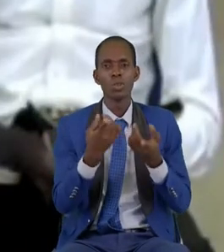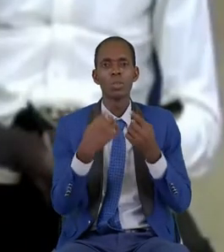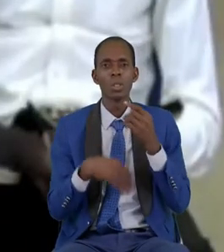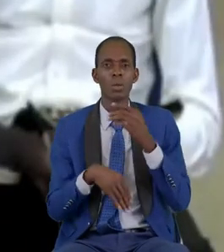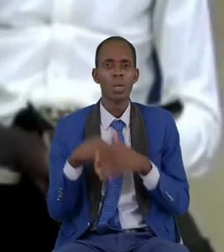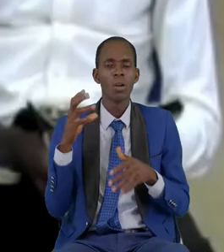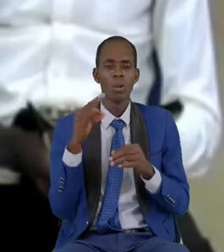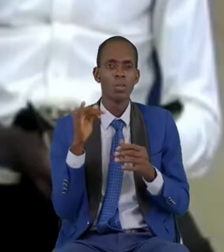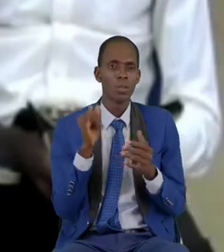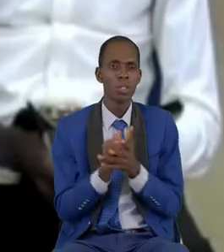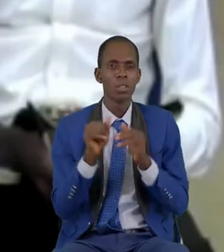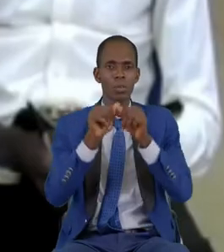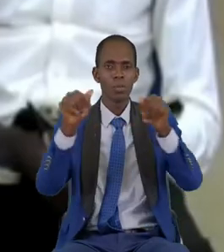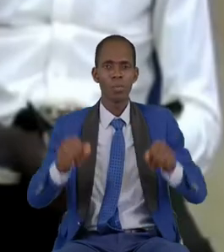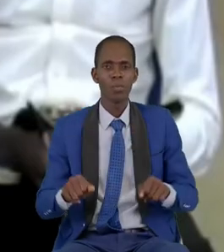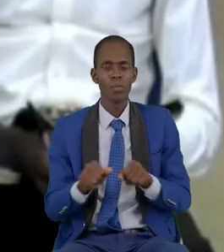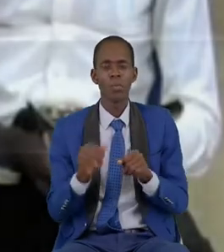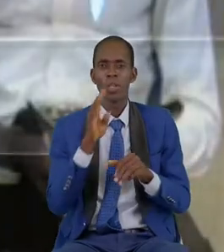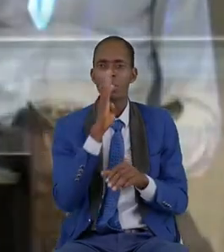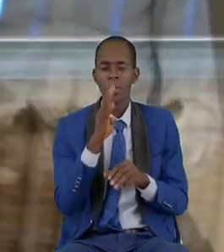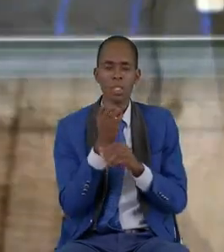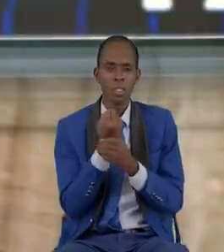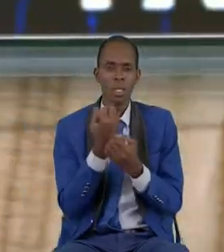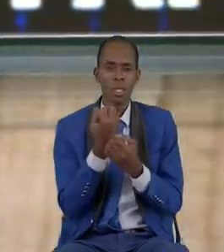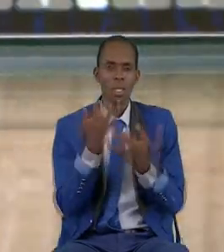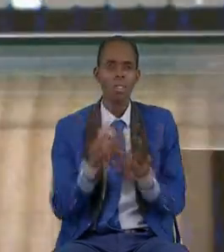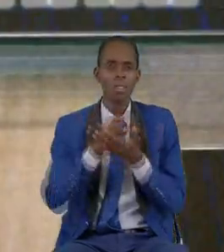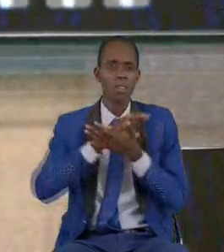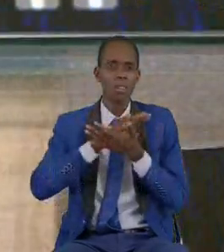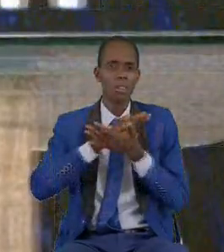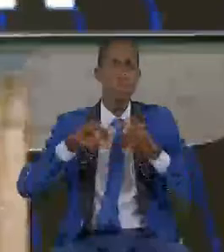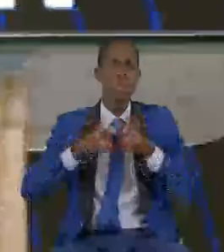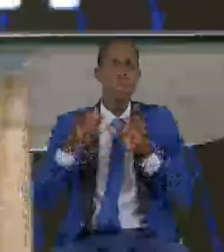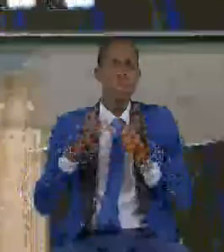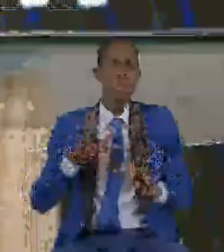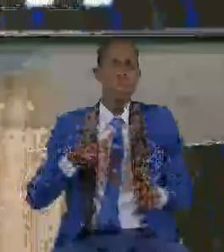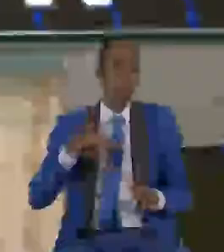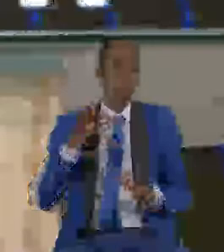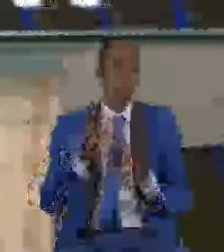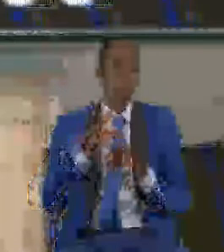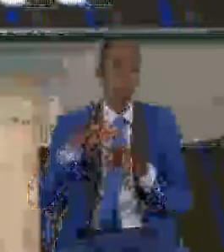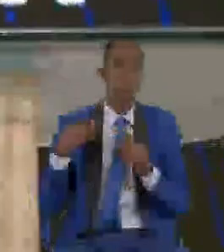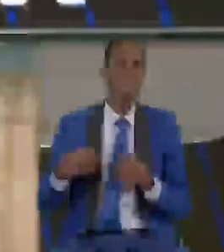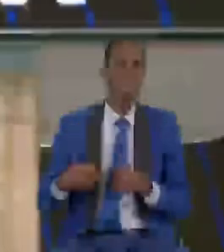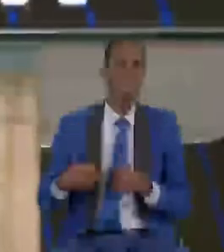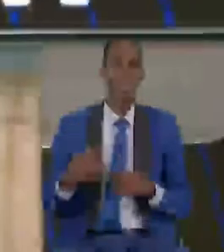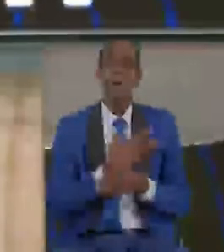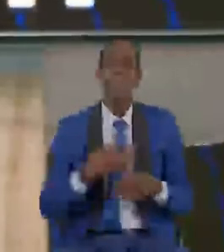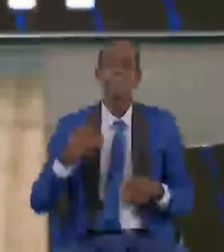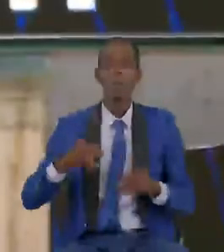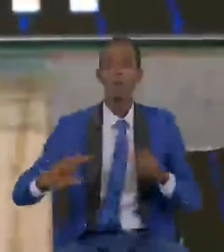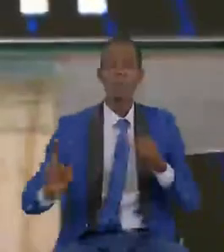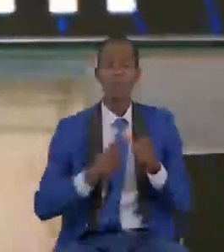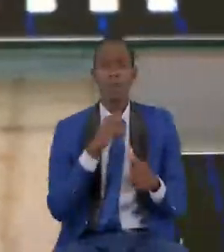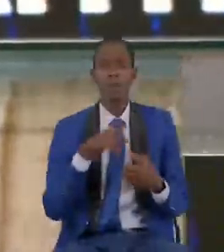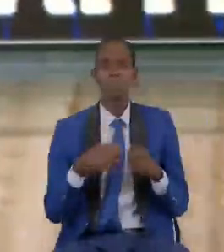altar being sanctified, how did you feel in your heart? And the first problem and the first